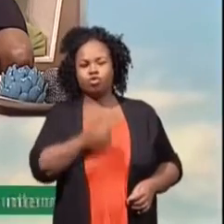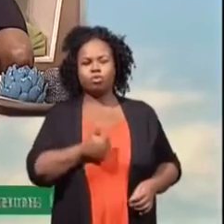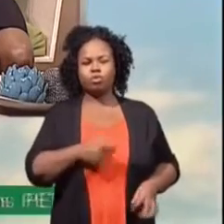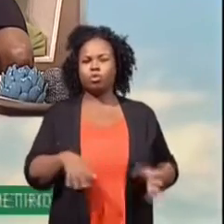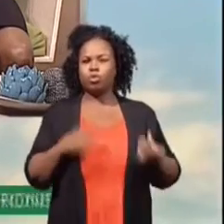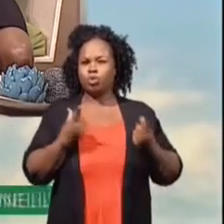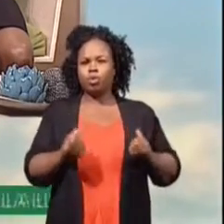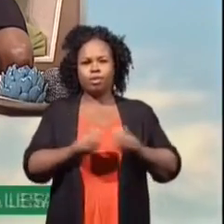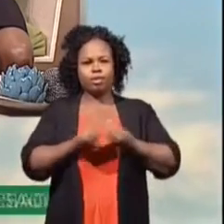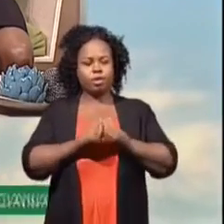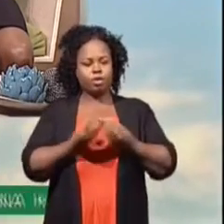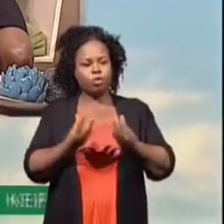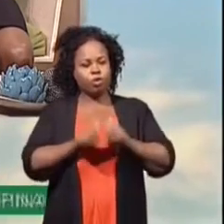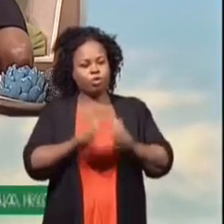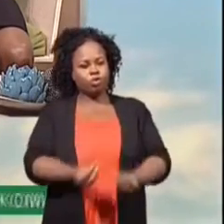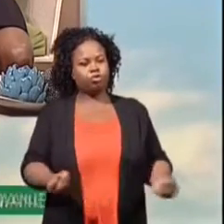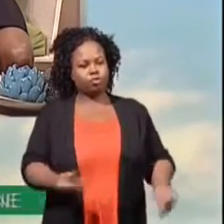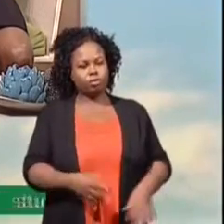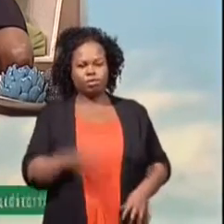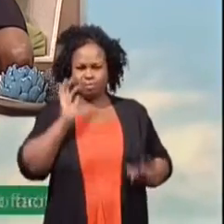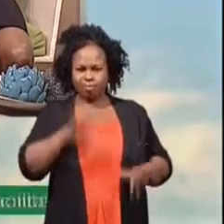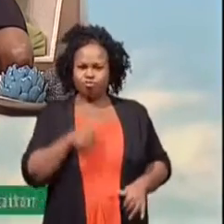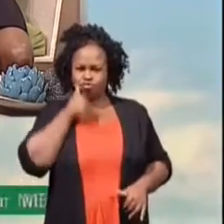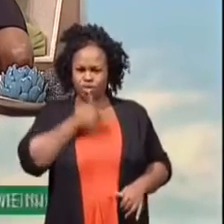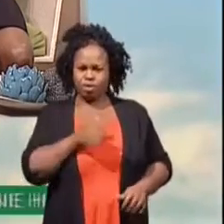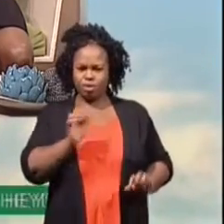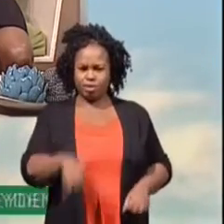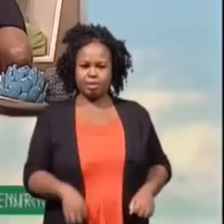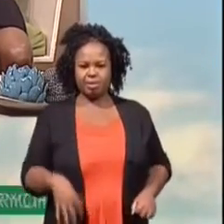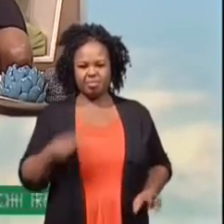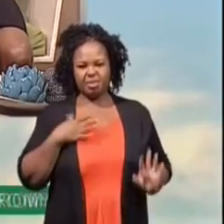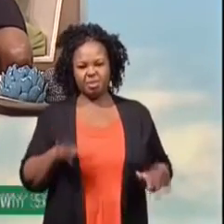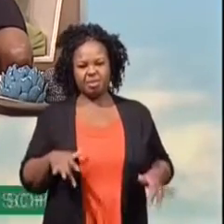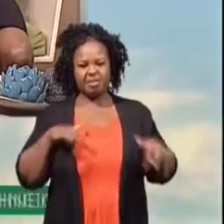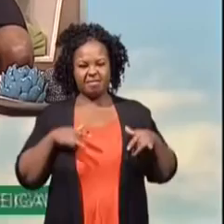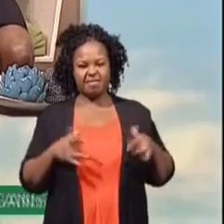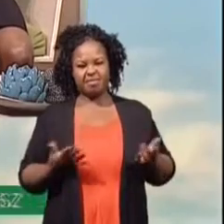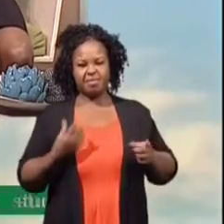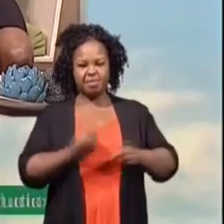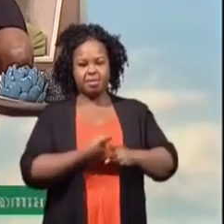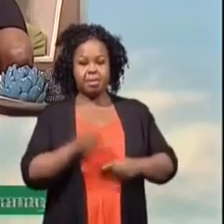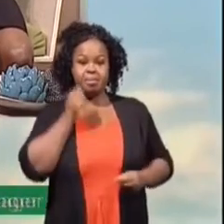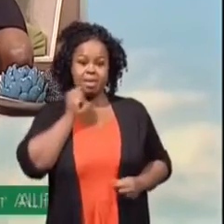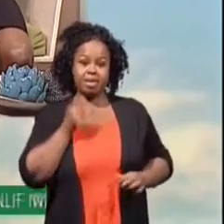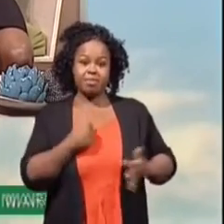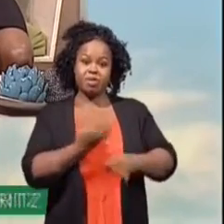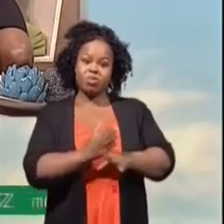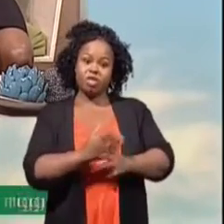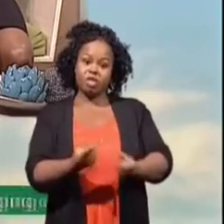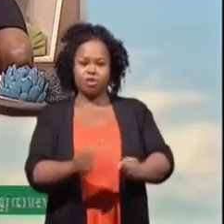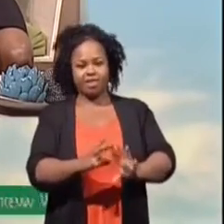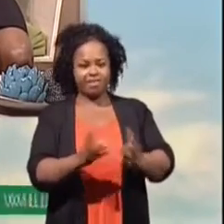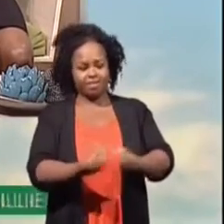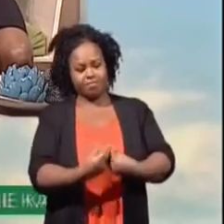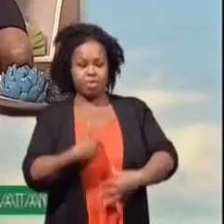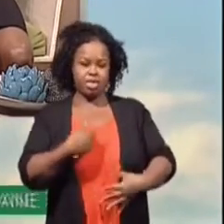you went into Lomdu. Yes, Nabandu and Abaco. Mind, I mean, I'm going to tell us the link that this is where you're sitting there.